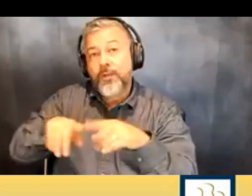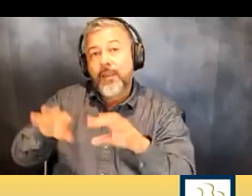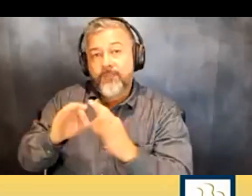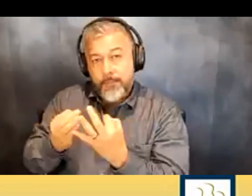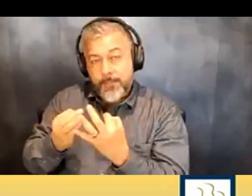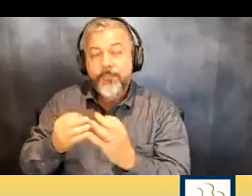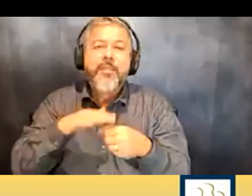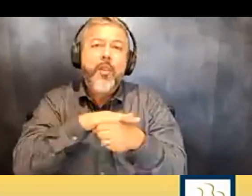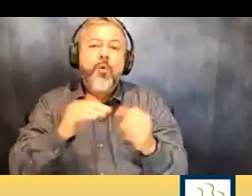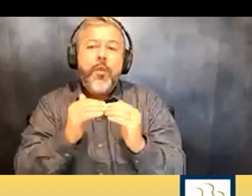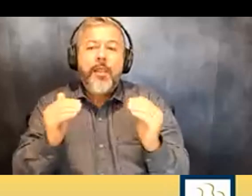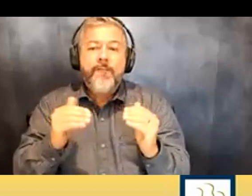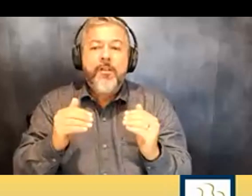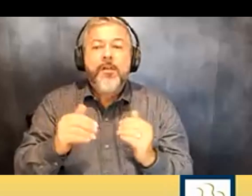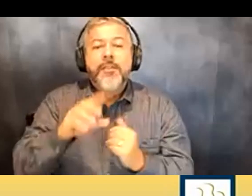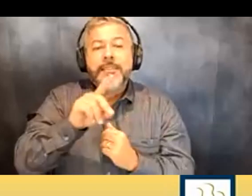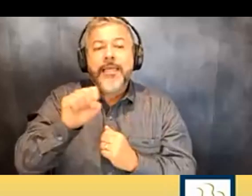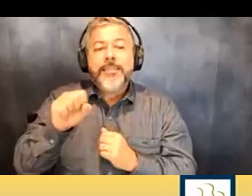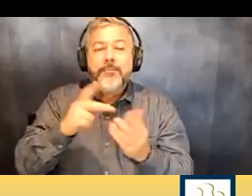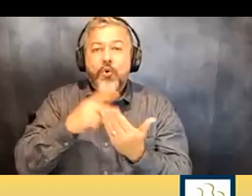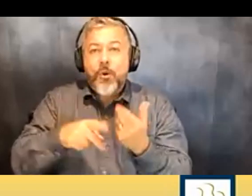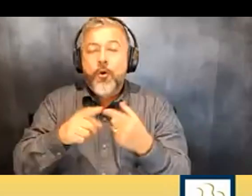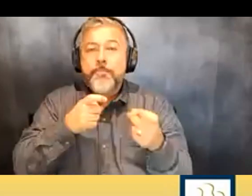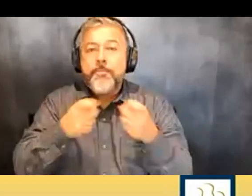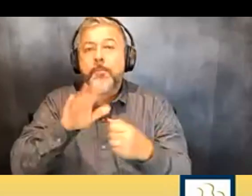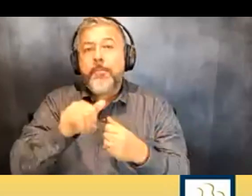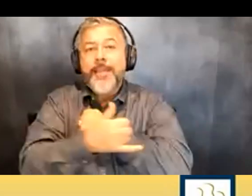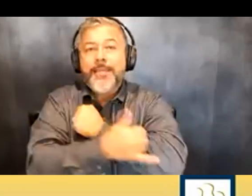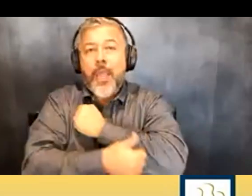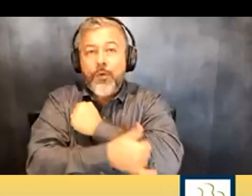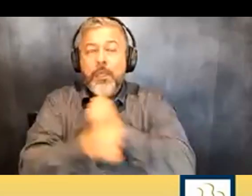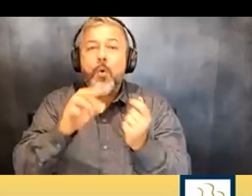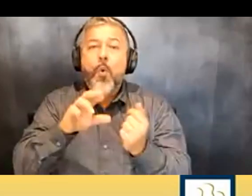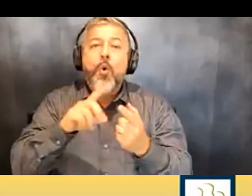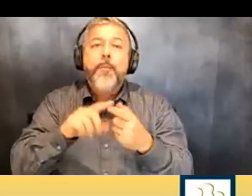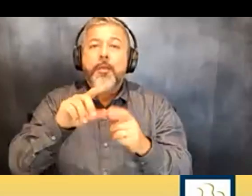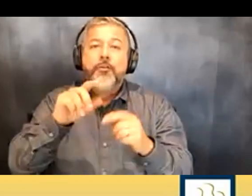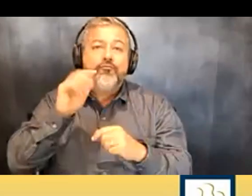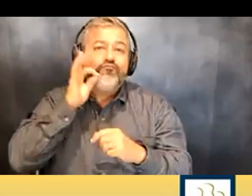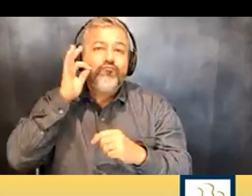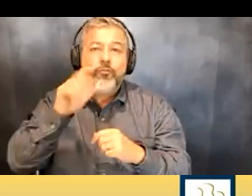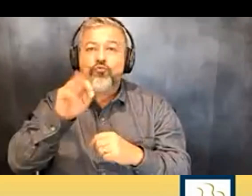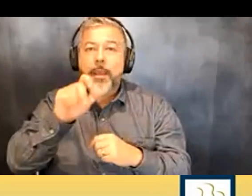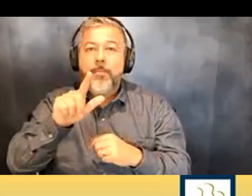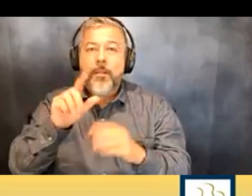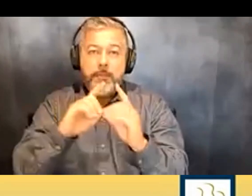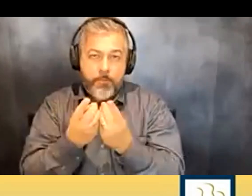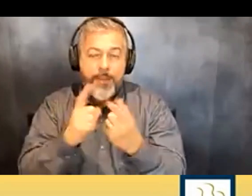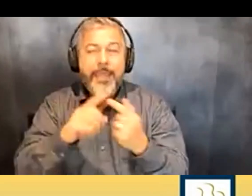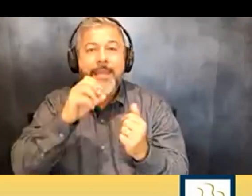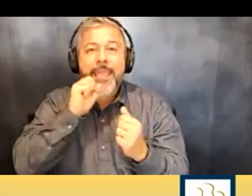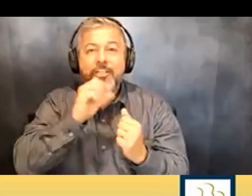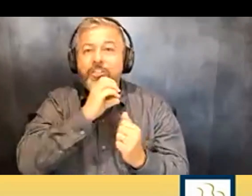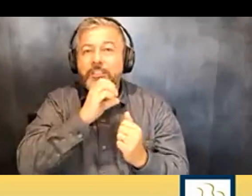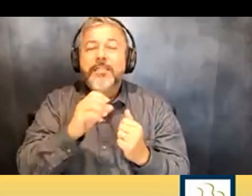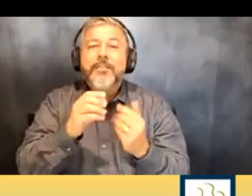the CDSS programs are administered by the county or by tribal departments and agencies of social services. So these local